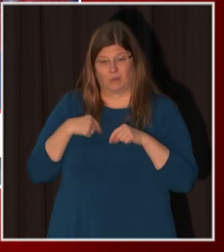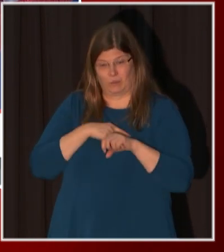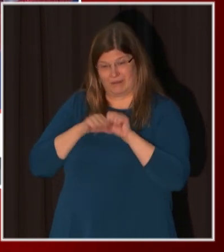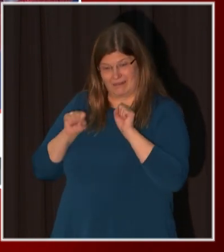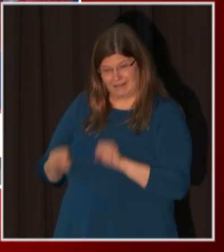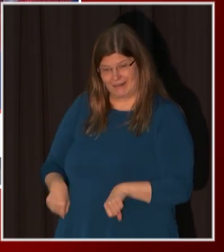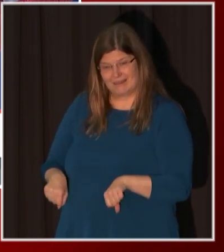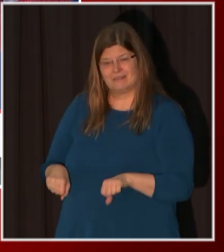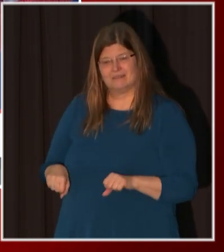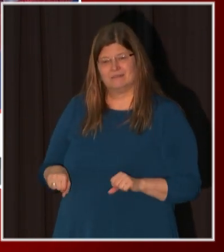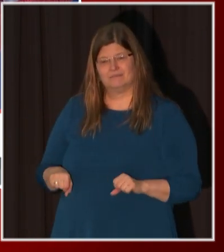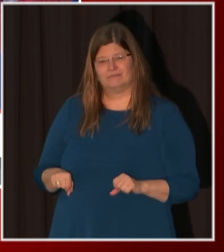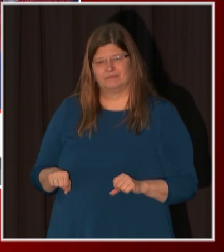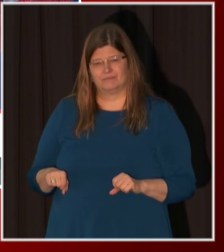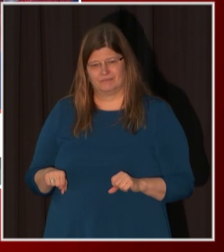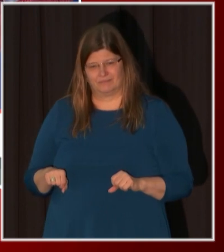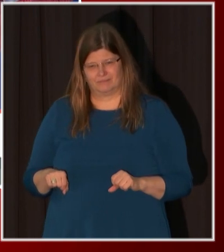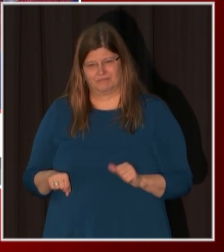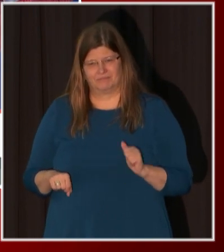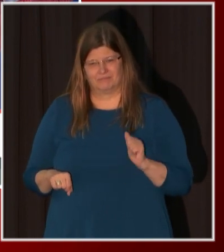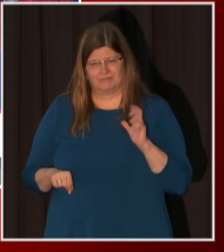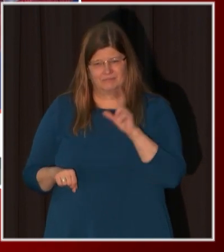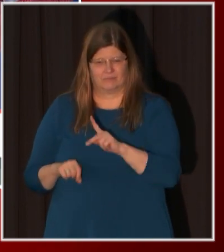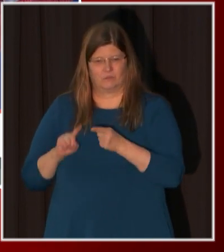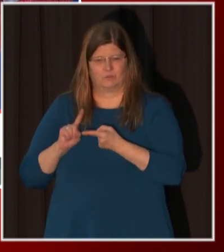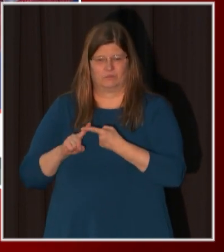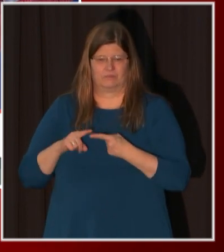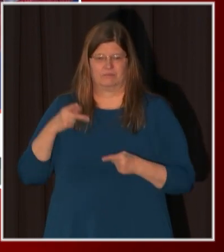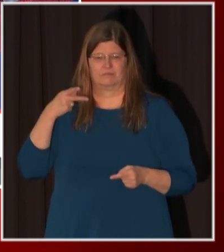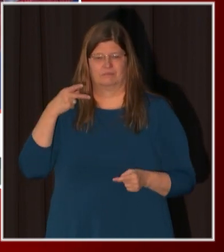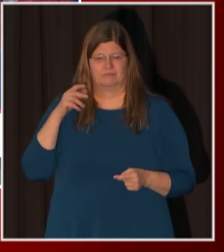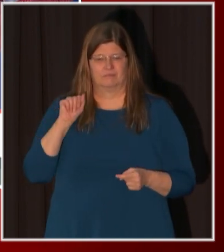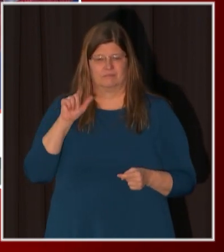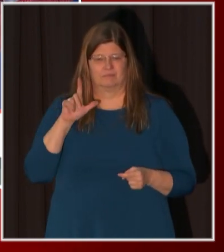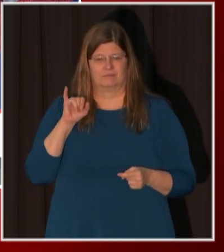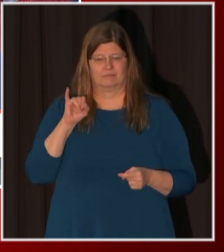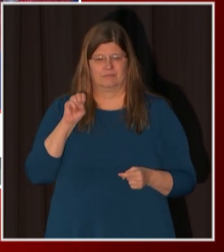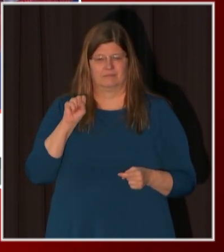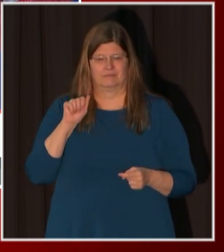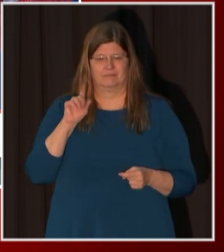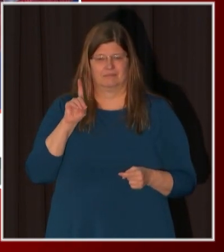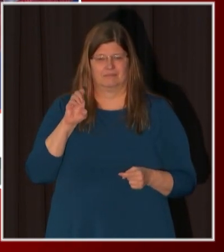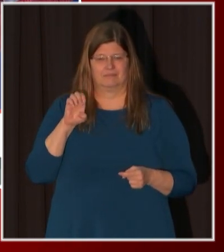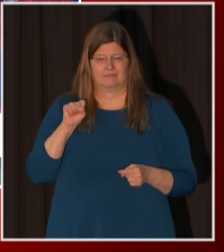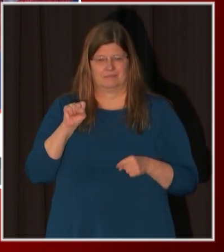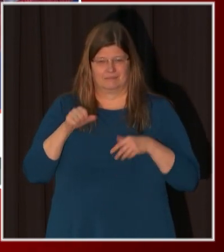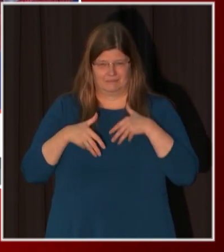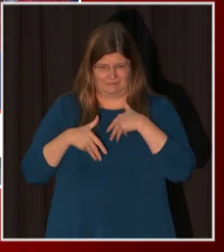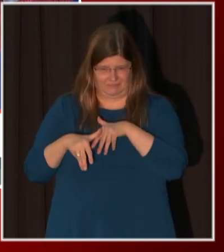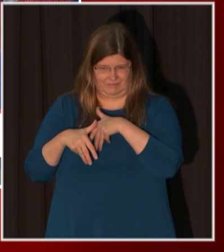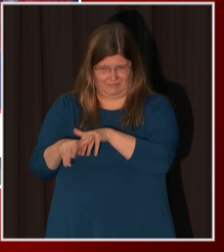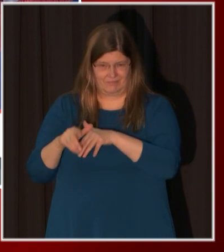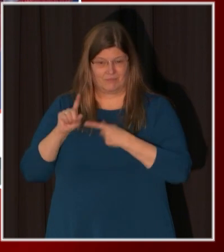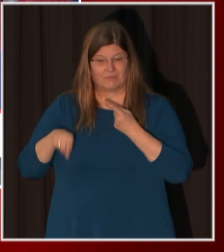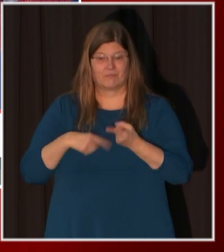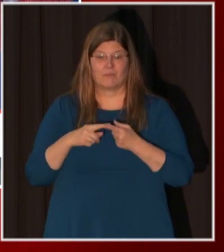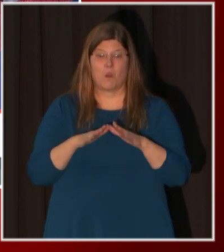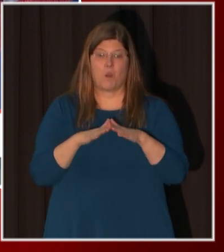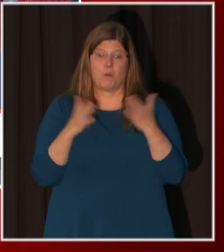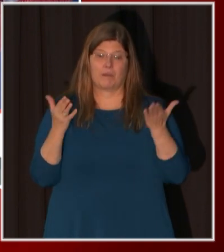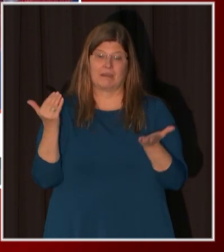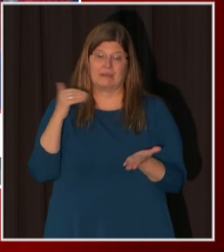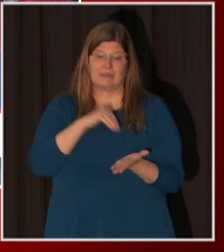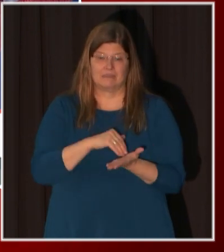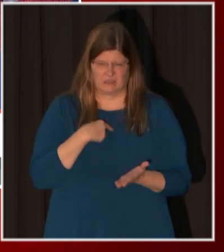to the Palisades Parade, I expect that you're going to see her walking with her neighbors. But more than that, Ambassador Rice,